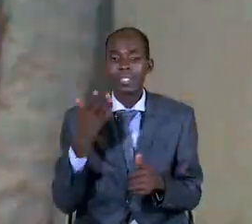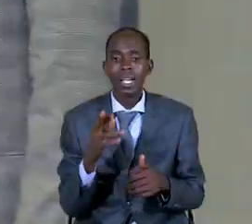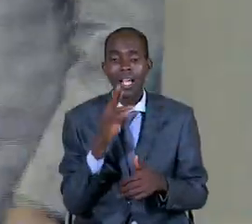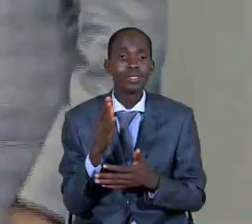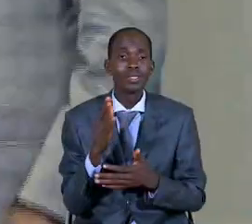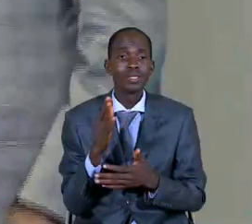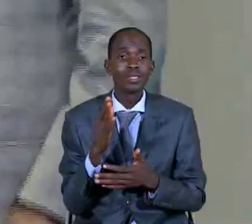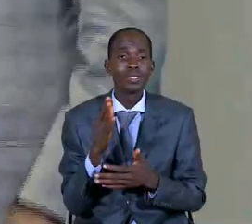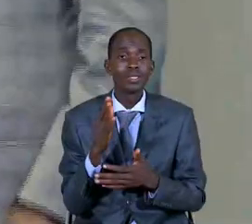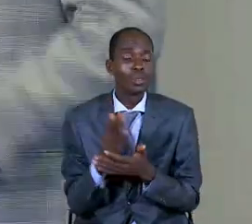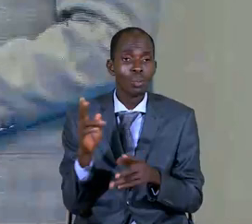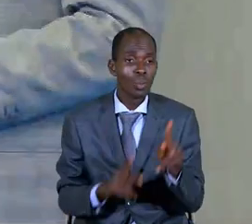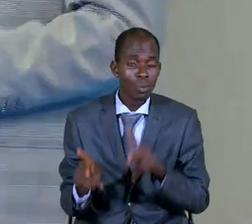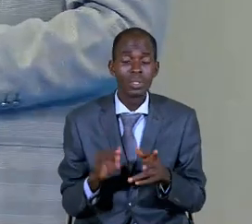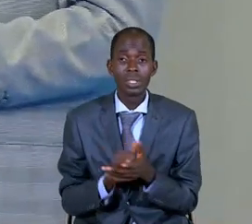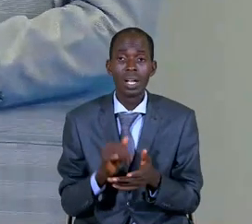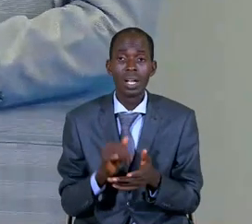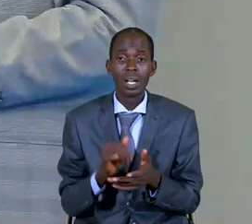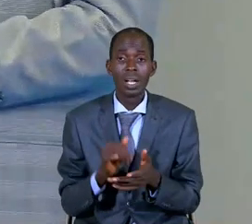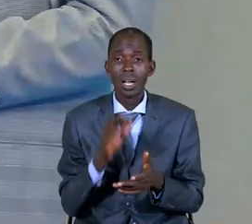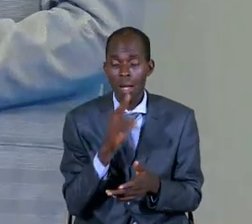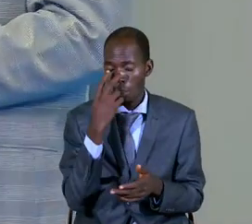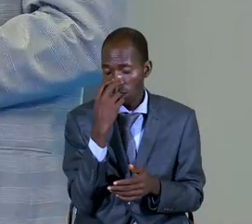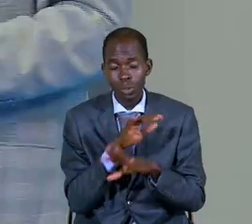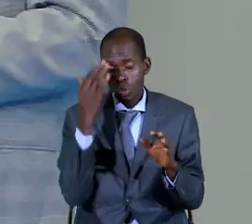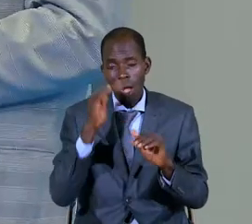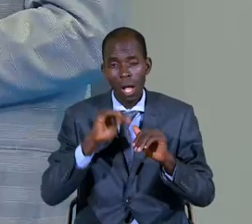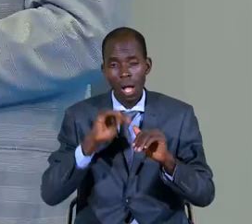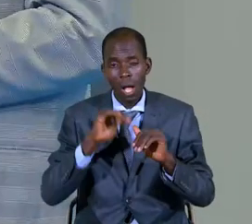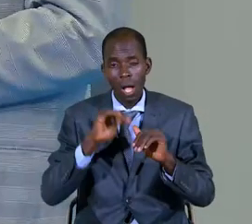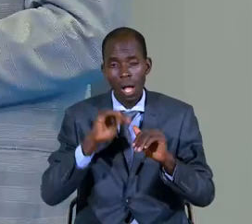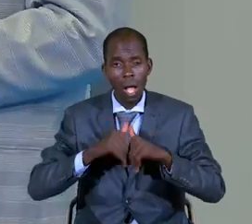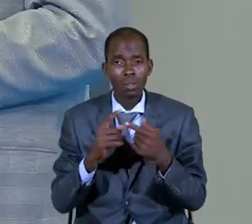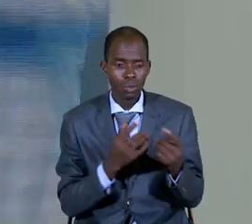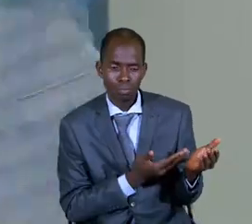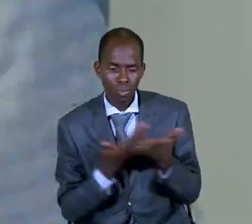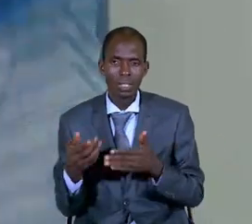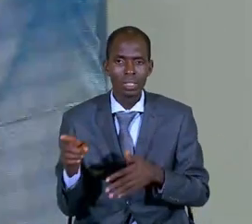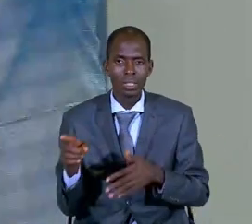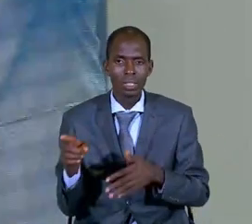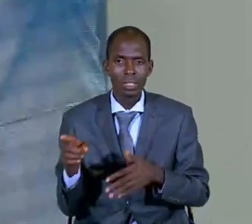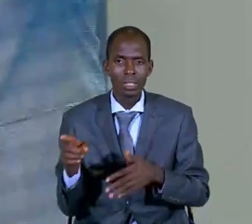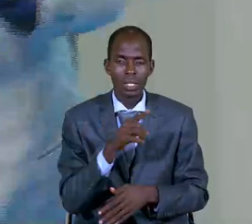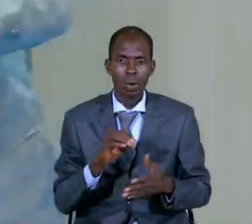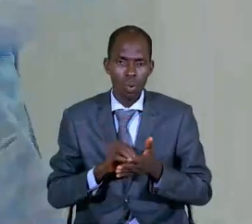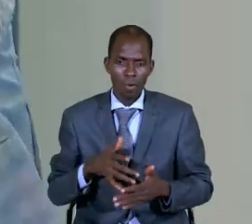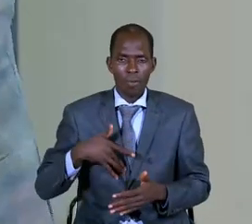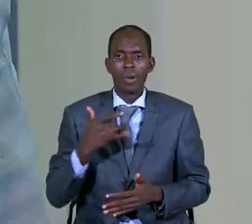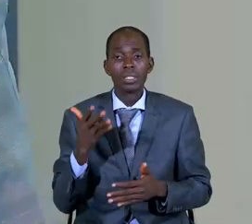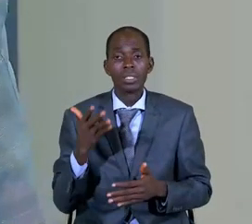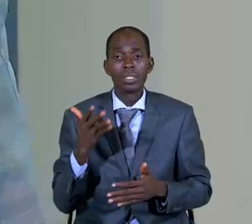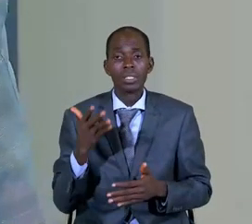emotionally blind. They do not know how to carry themselves or their emotion. There are people who are